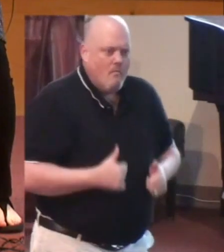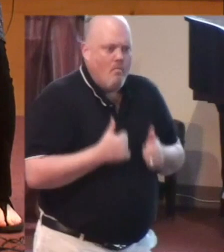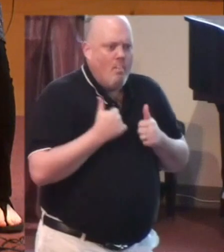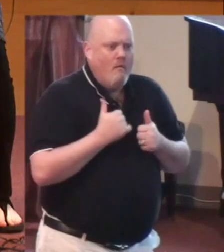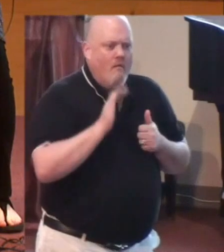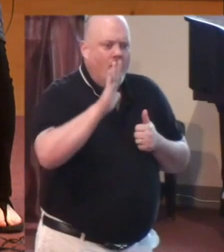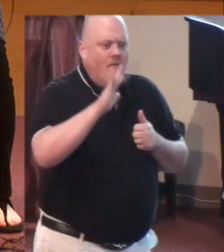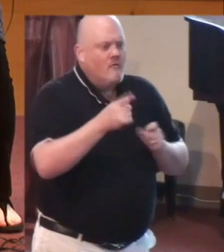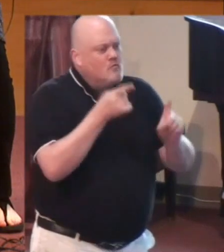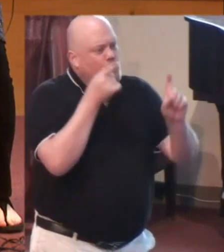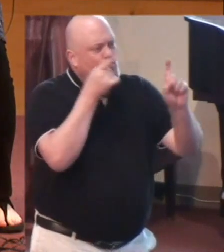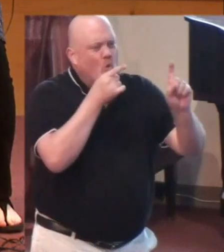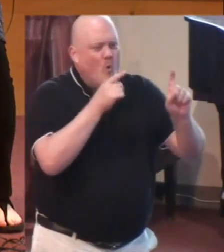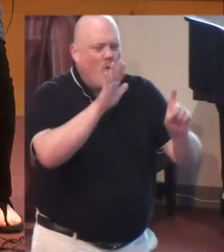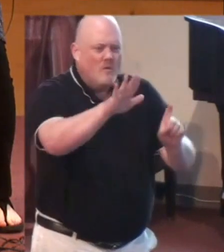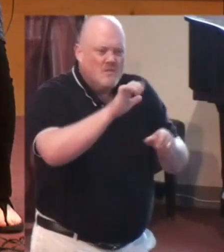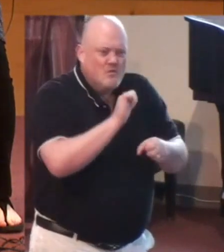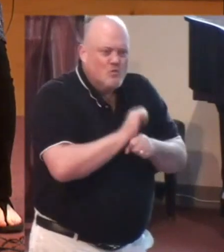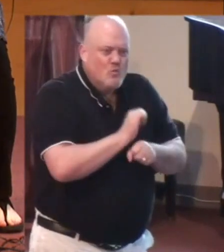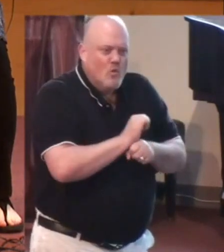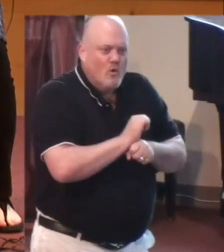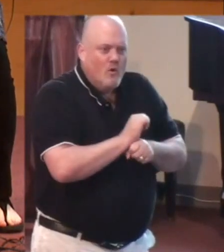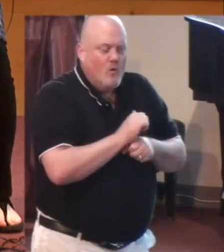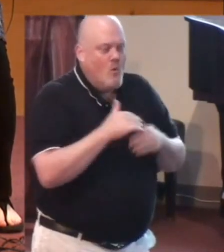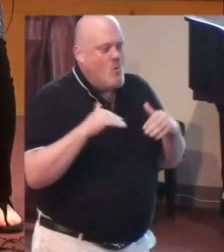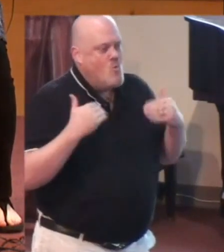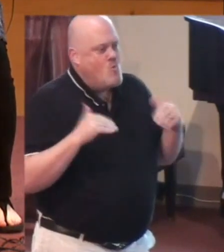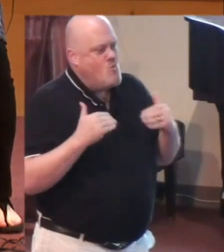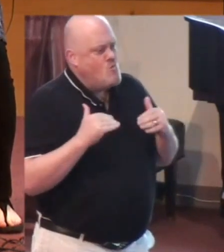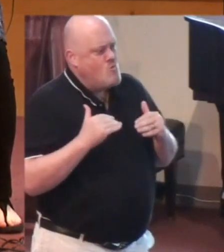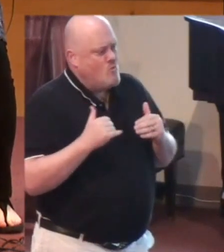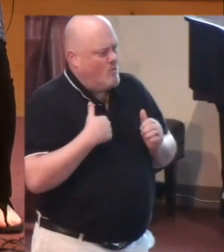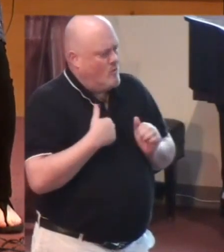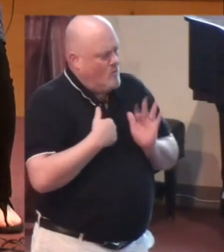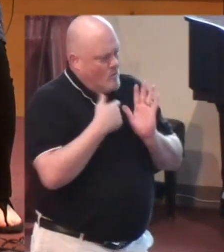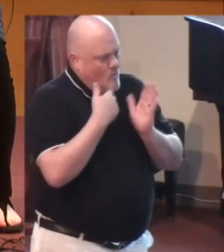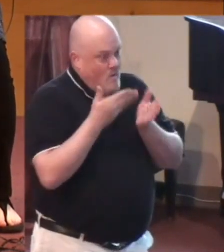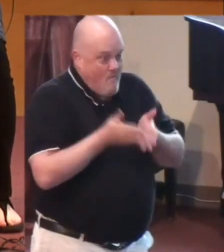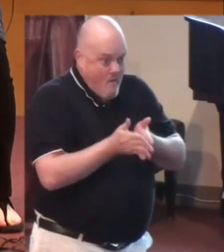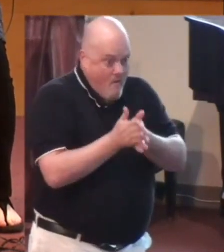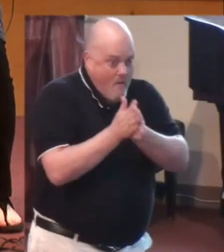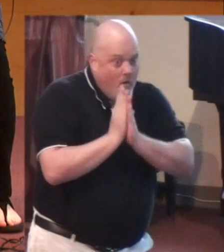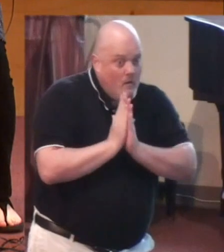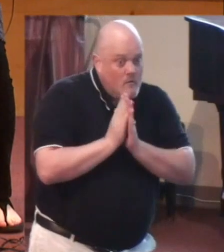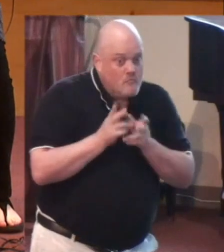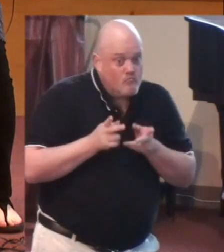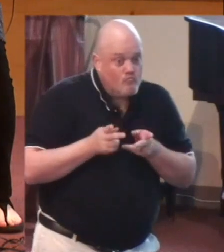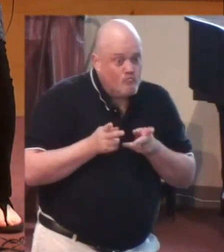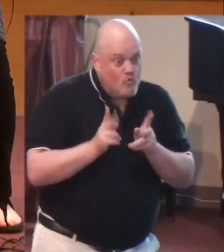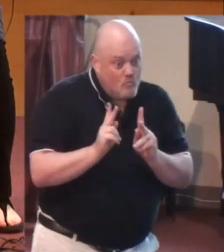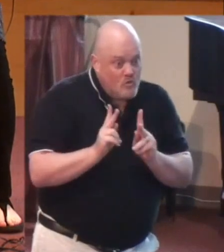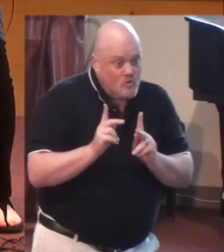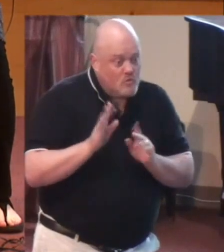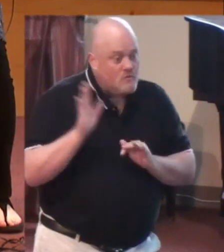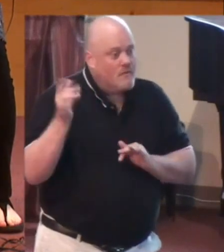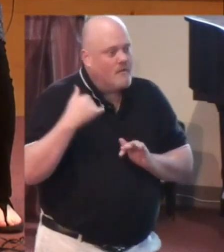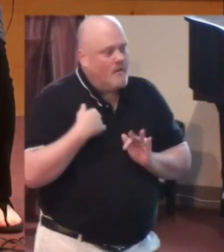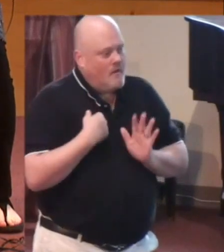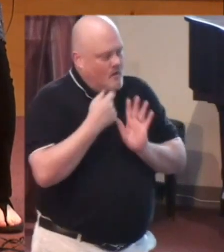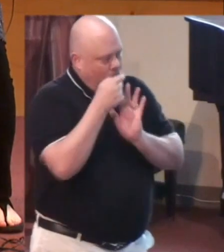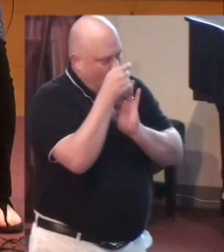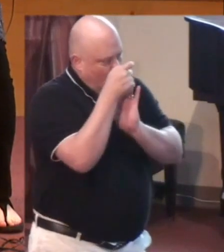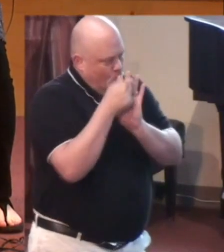make a beautiful sermon and song for us. So we asked his permission, and this is what he wrote to